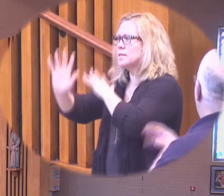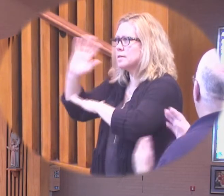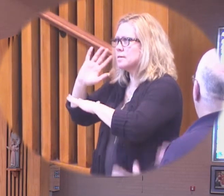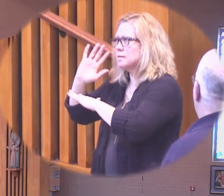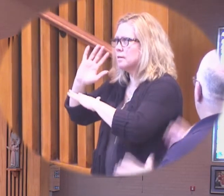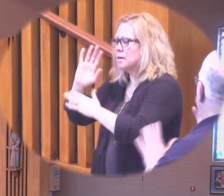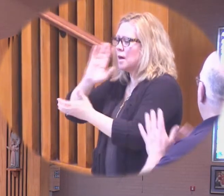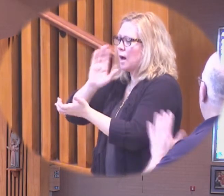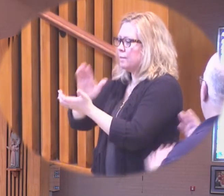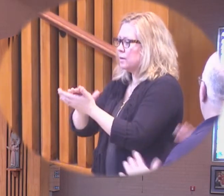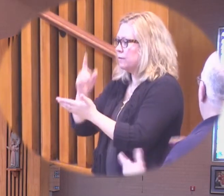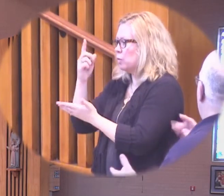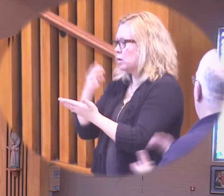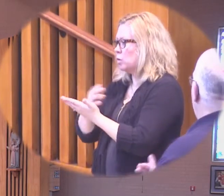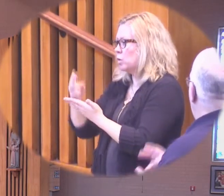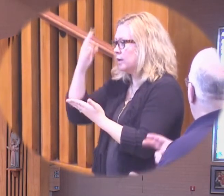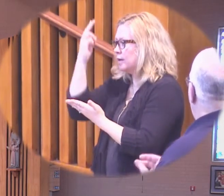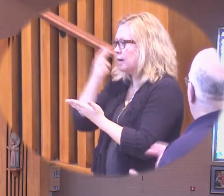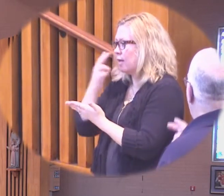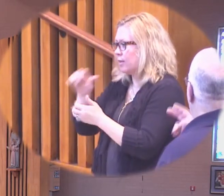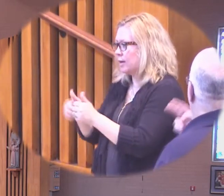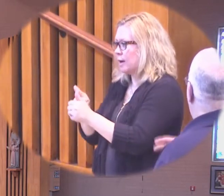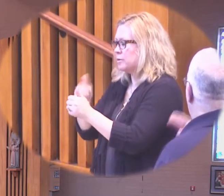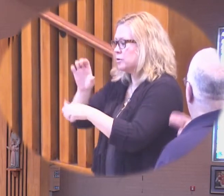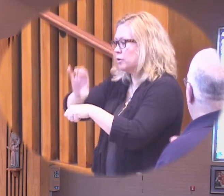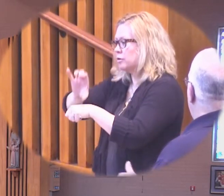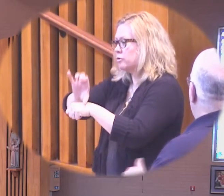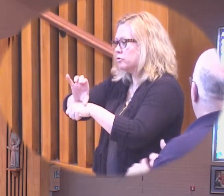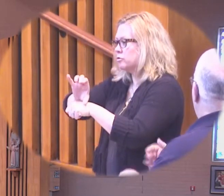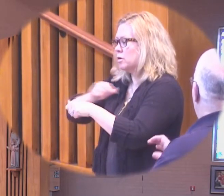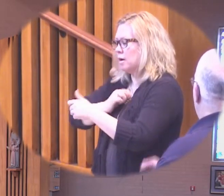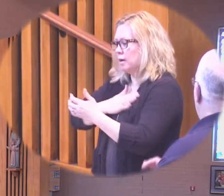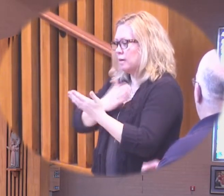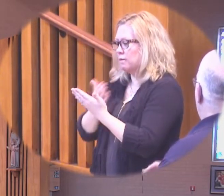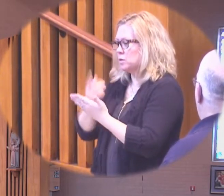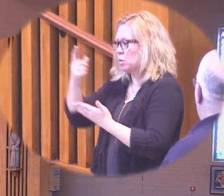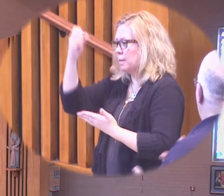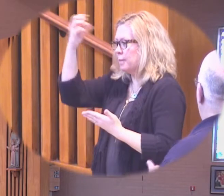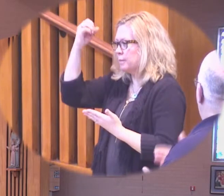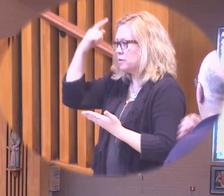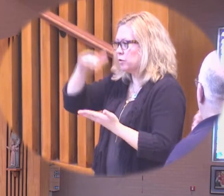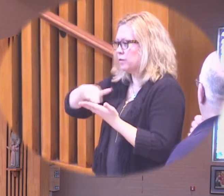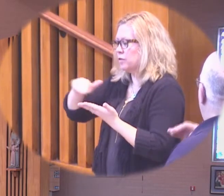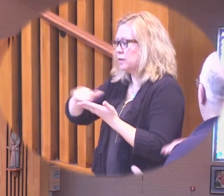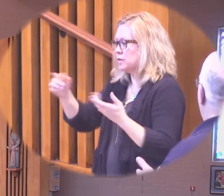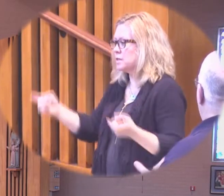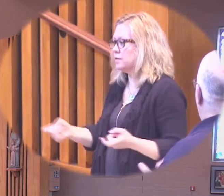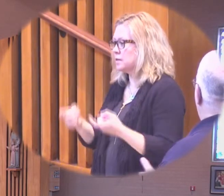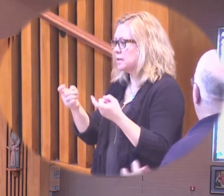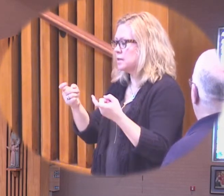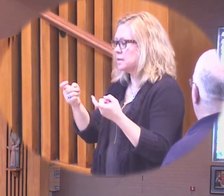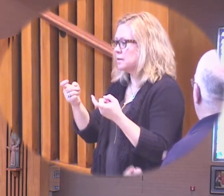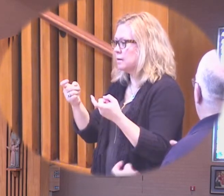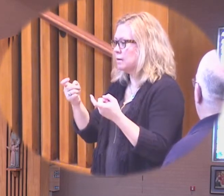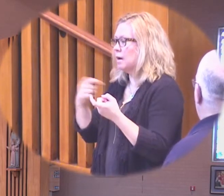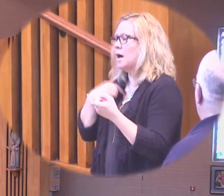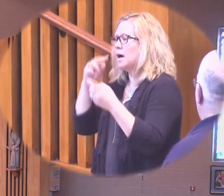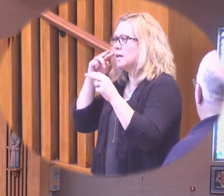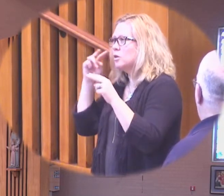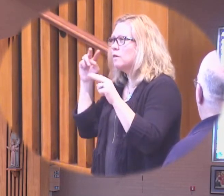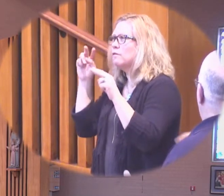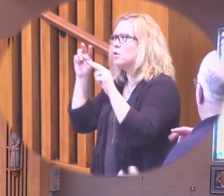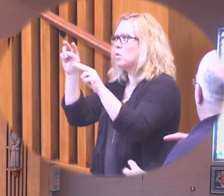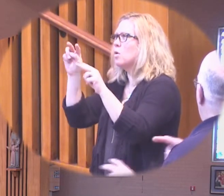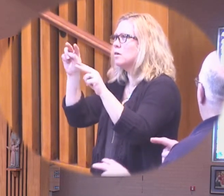in one holy Catholic and apostolic church. I confess one baptism for the forgiveness of sins. I